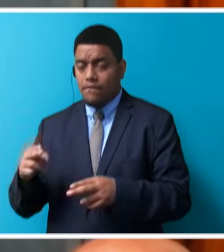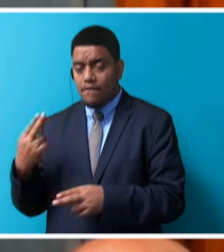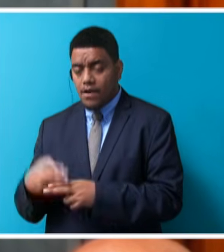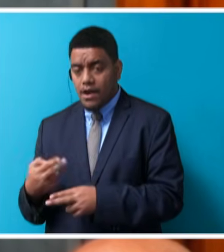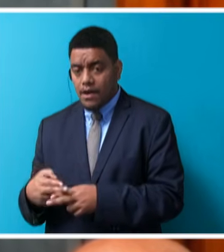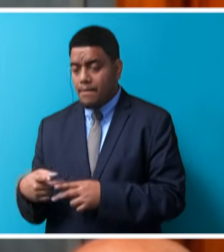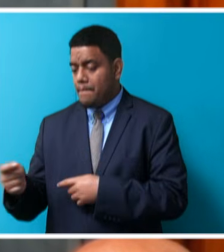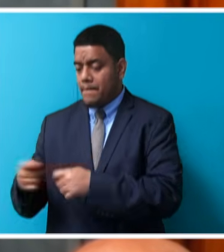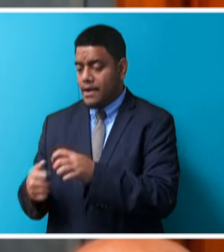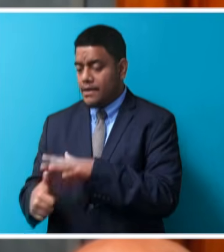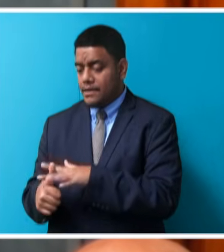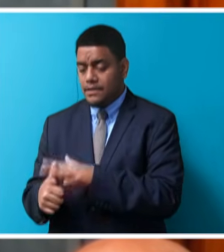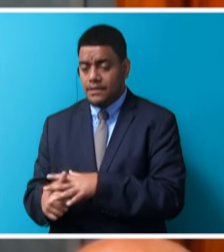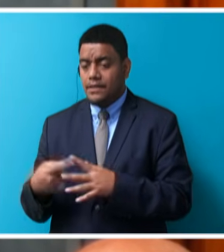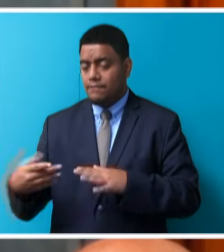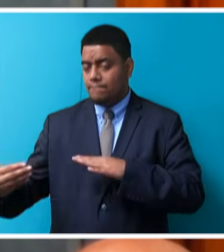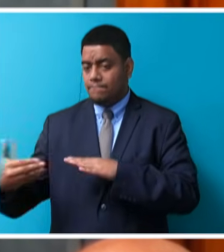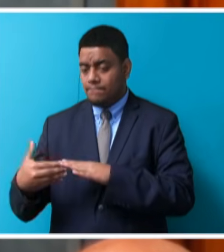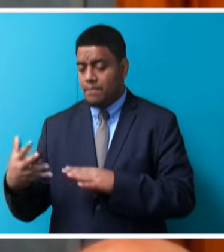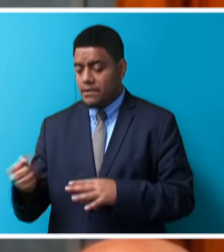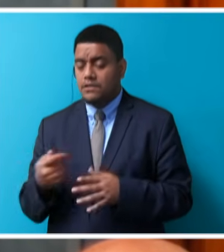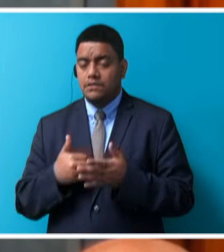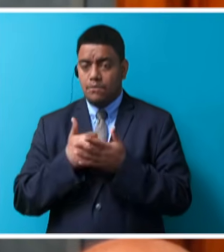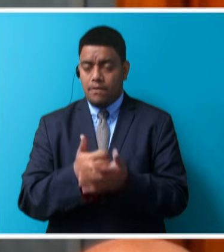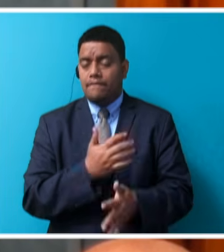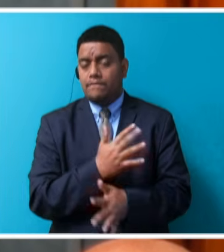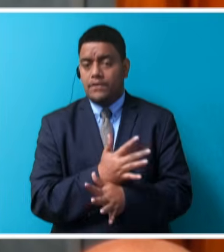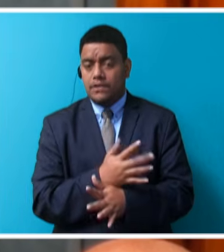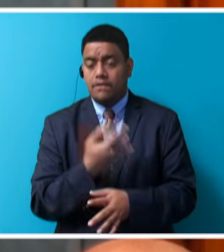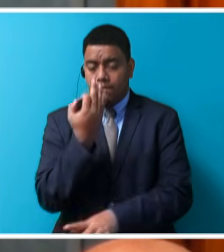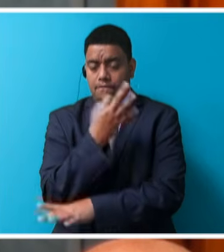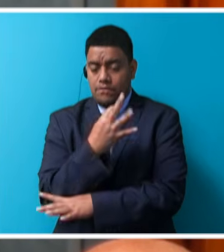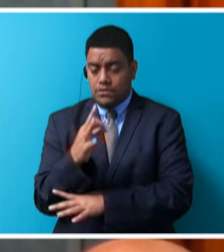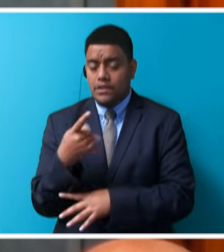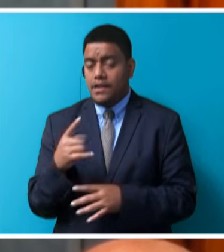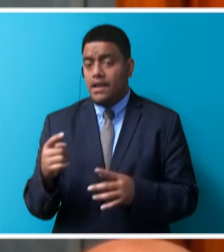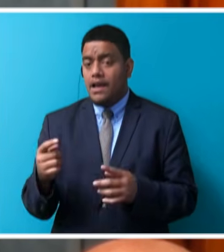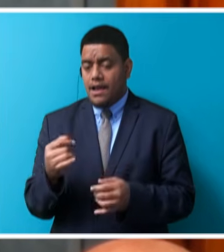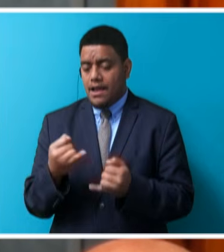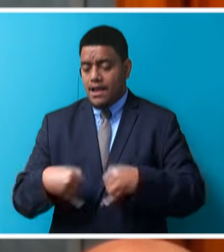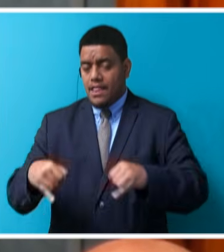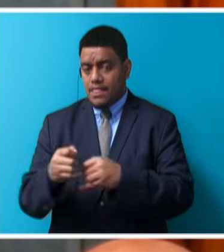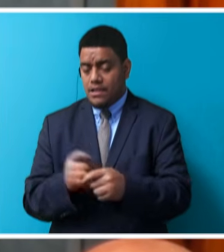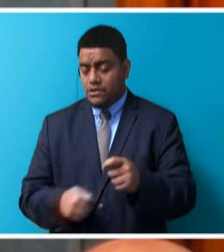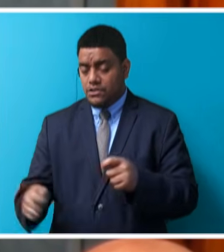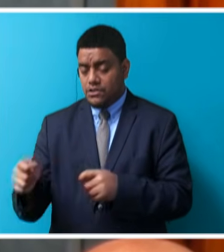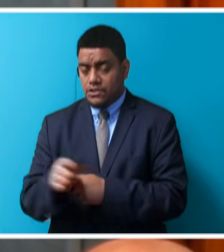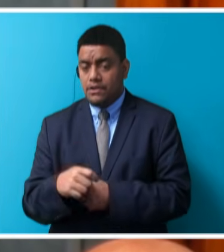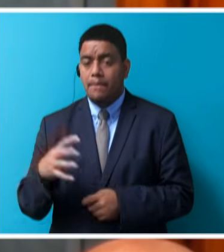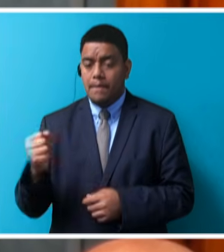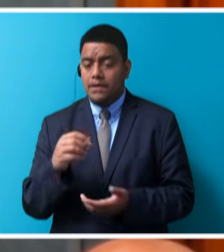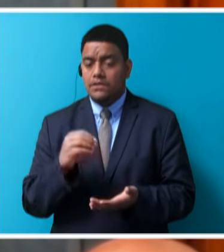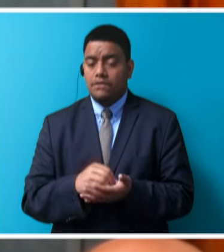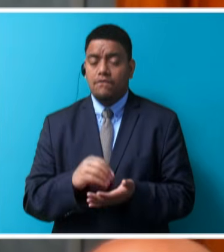to markets, jetties must support fisheries, forestry, and inter-island trade. Water systems must serve